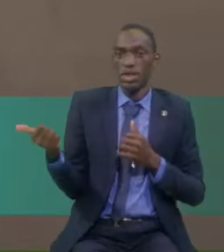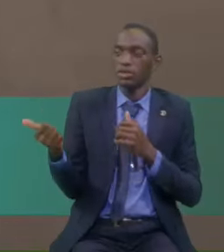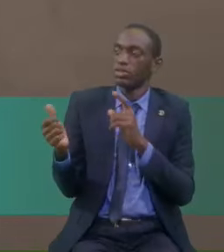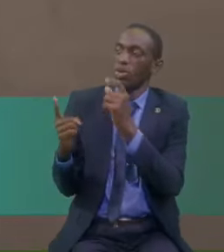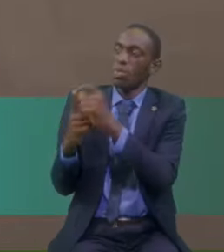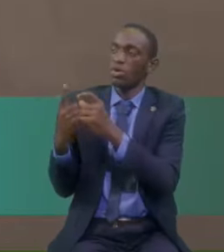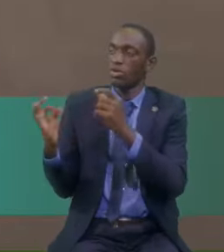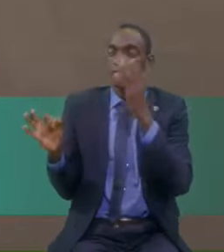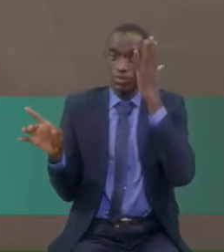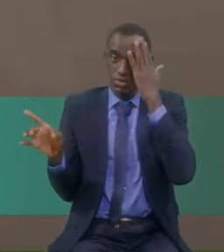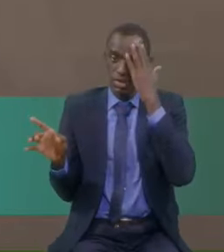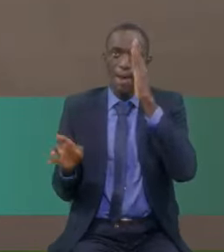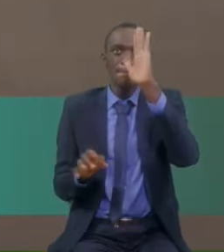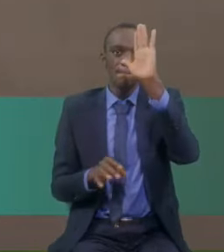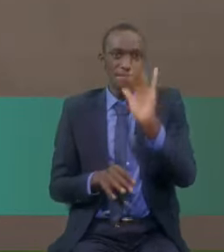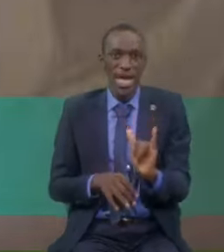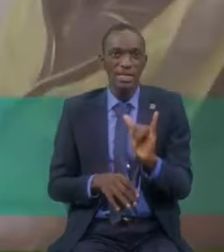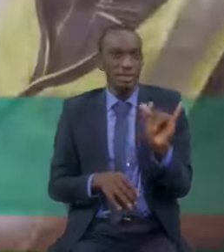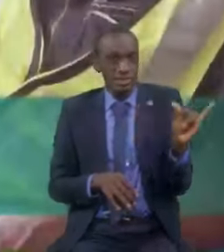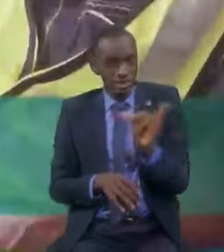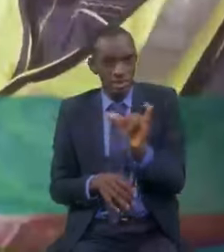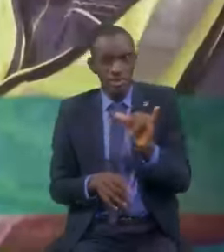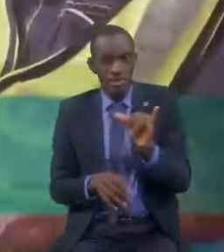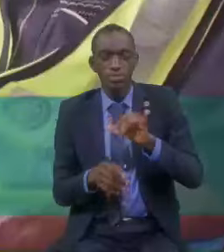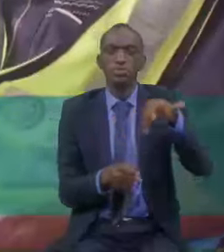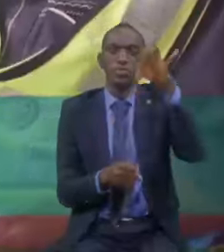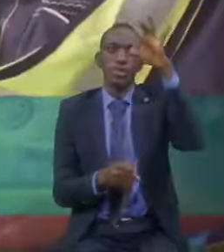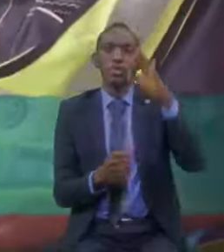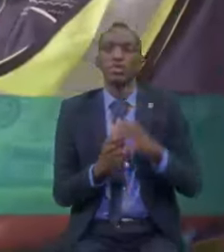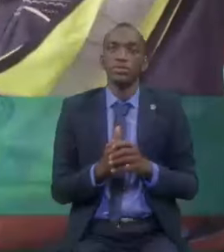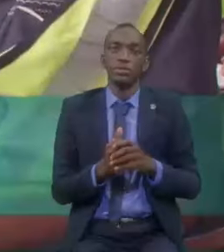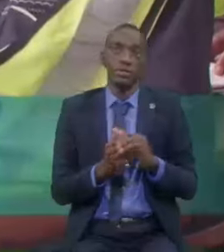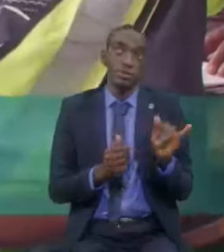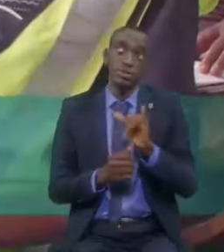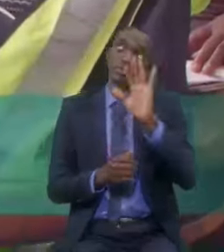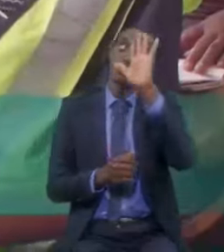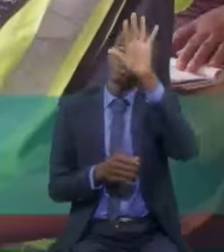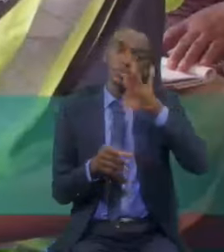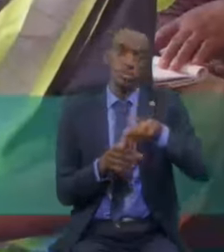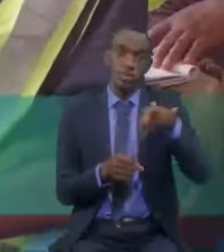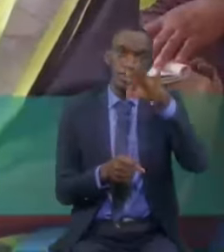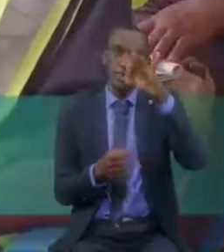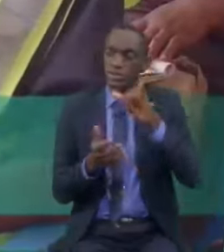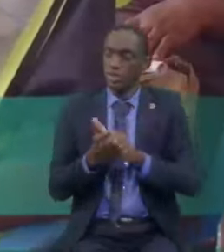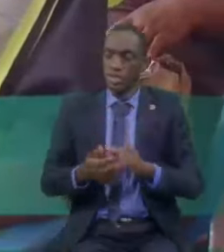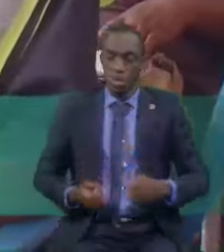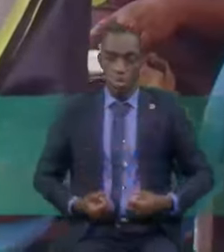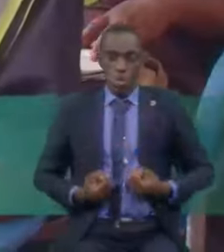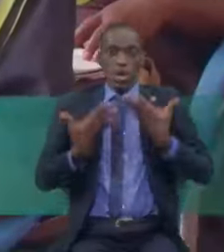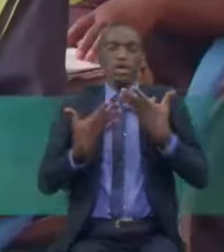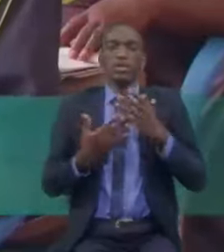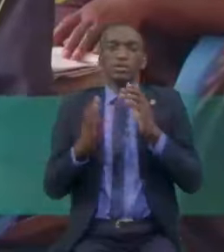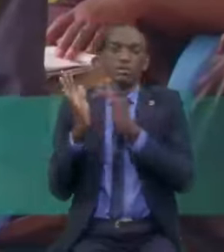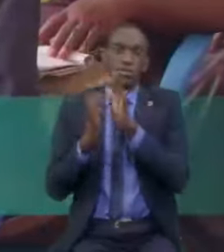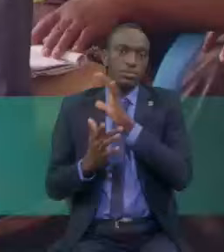the same Spirit. The same Spirit that quickened Christ, the same